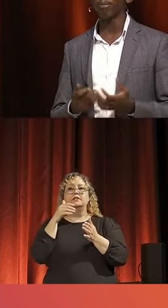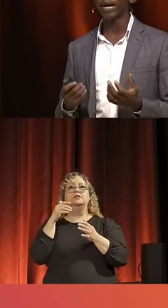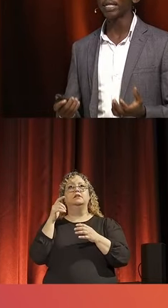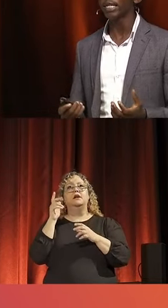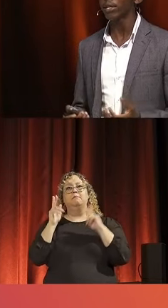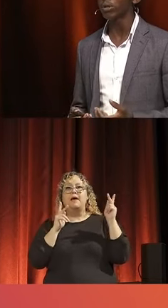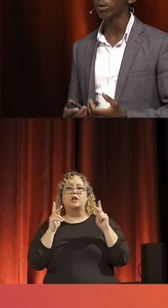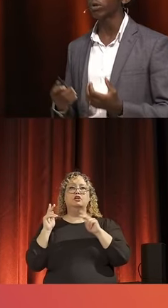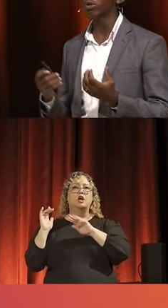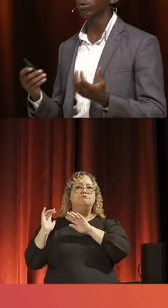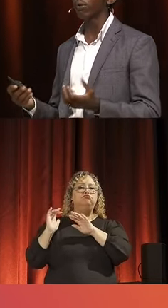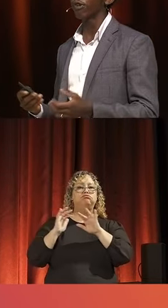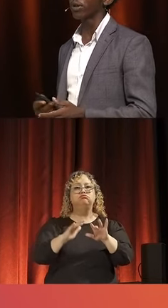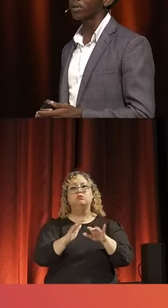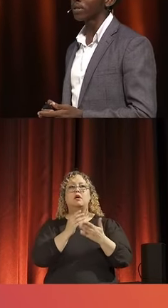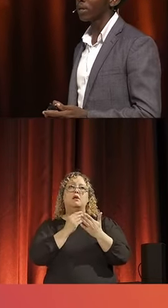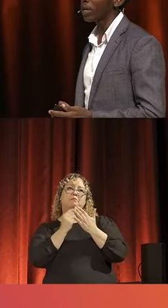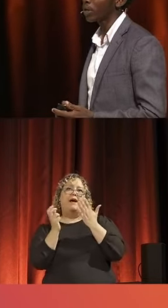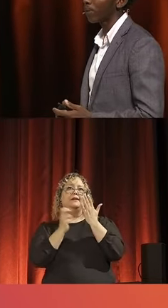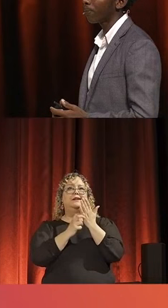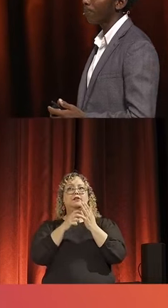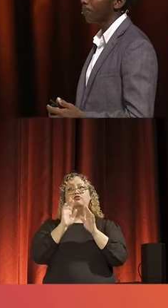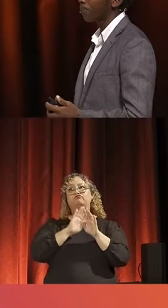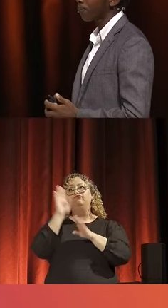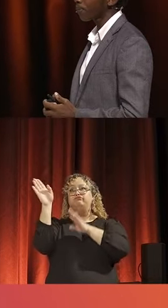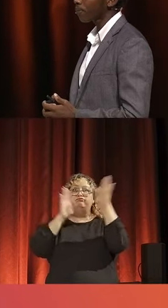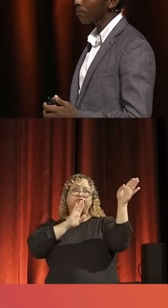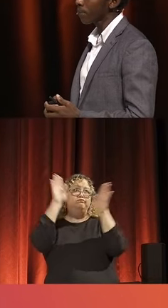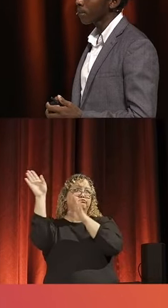station to buy tickets to go to various destinations.